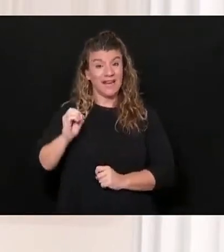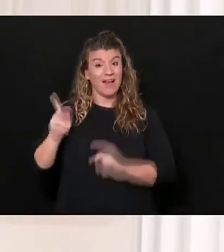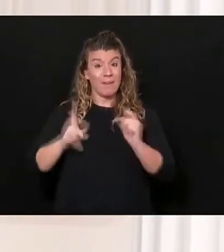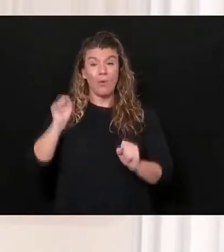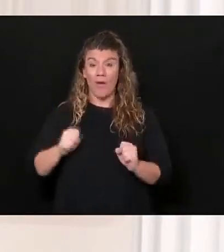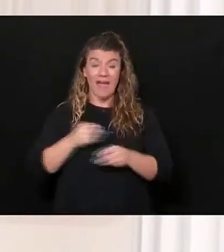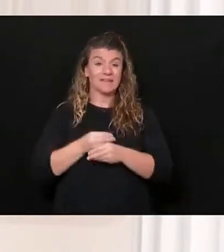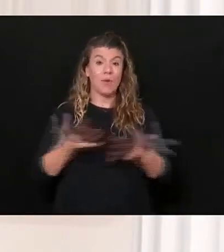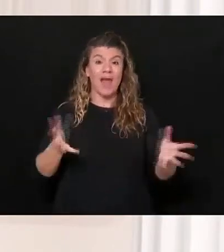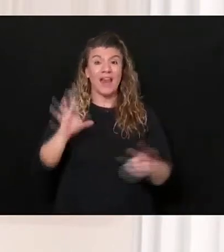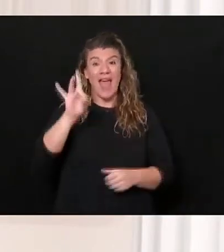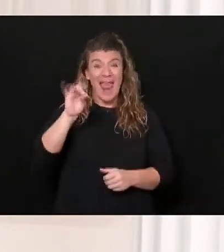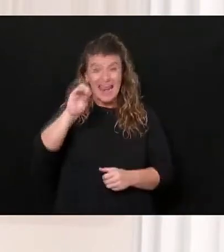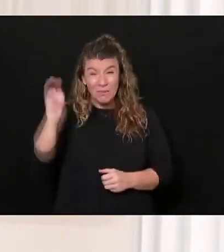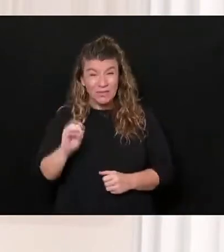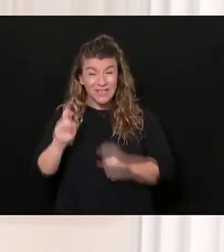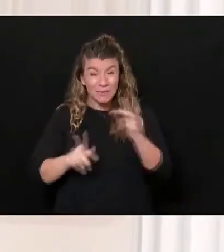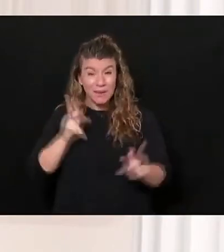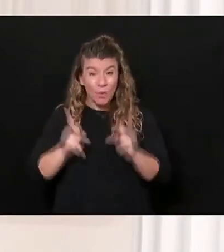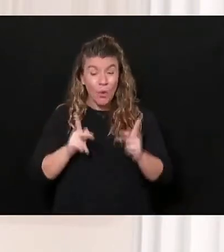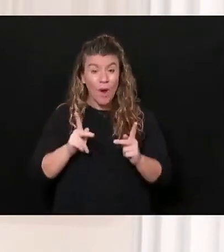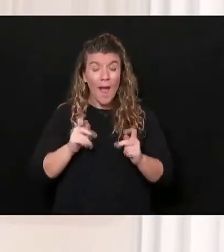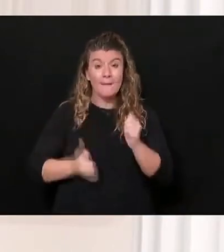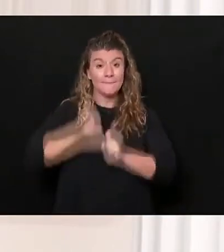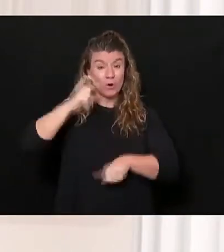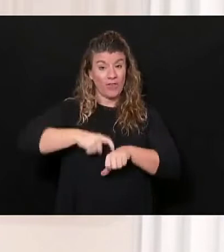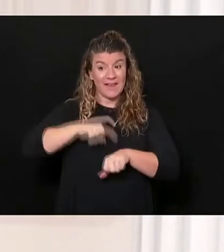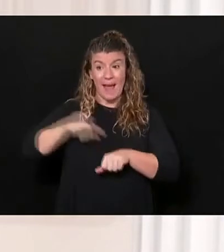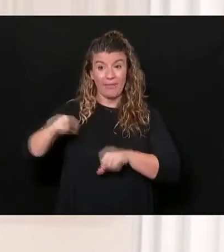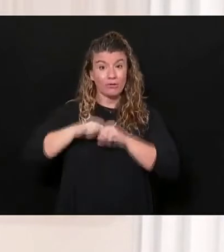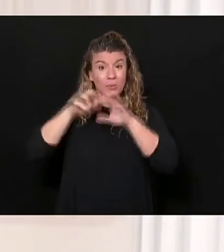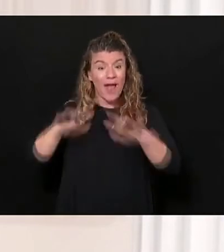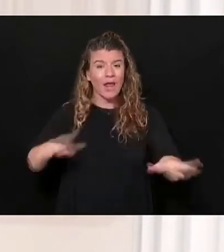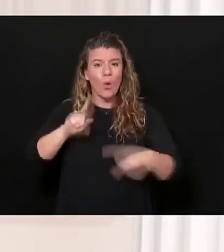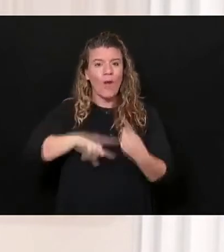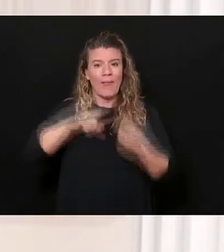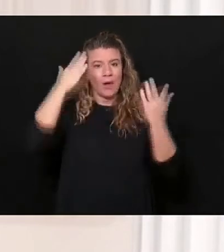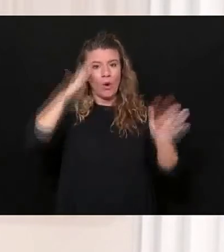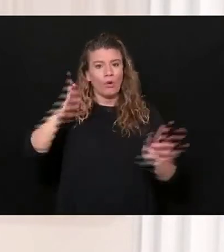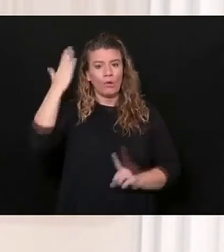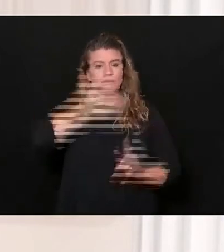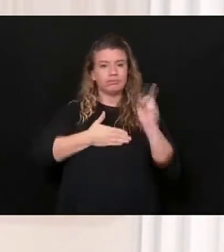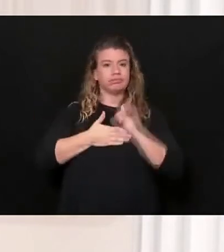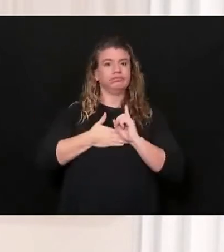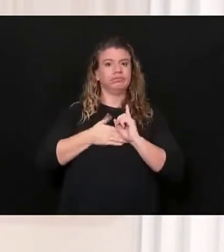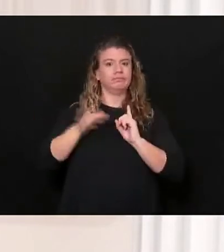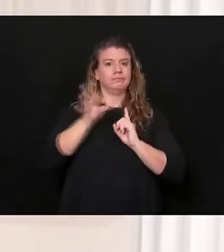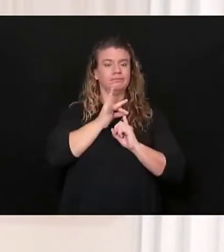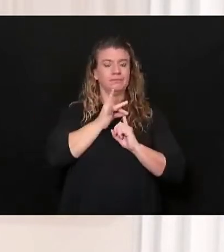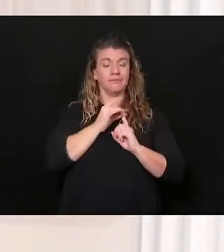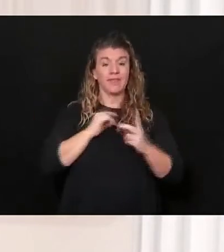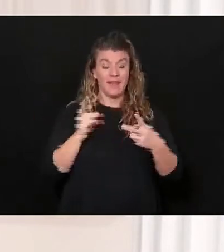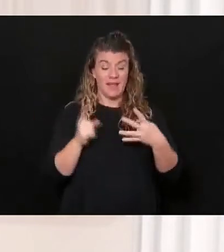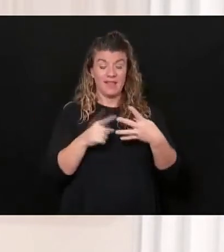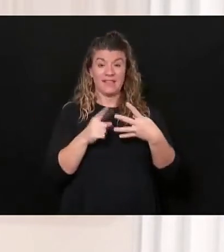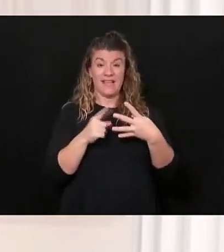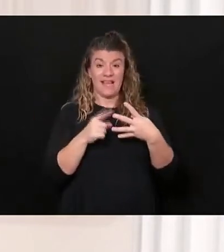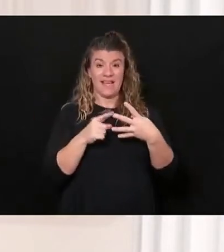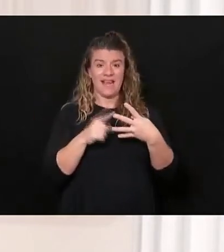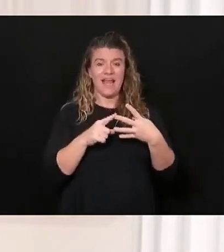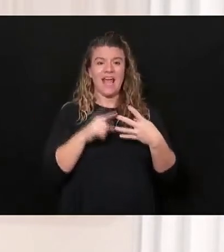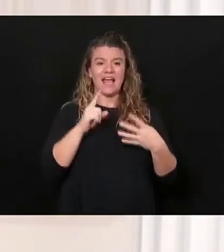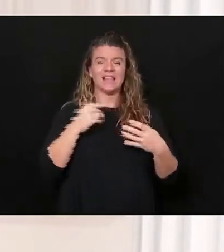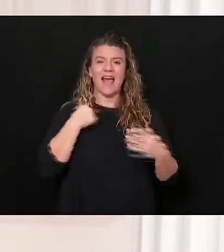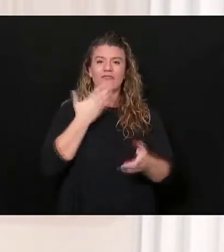others, oftentimes when they are asymptomatic or pre-symptomatic. The second area is very effective contact